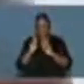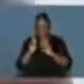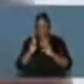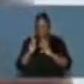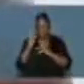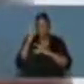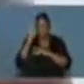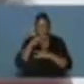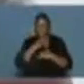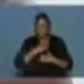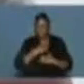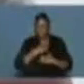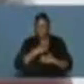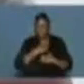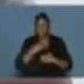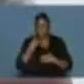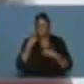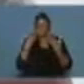Hungary.